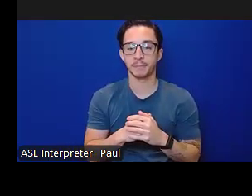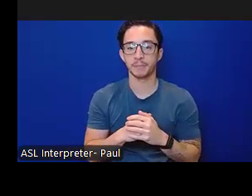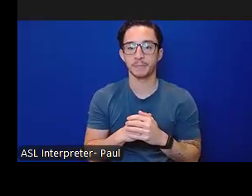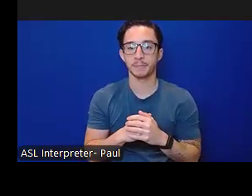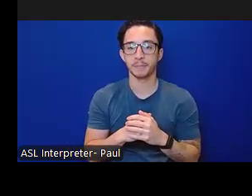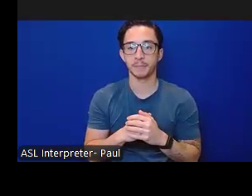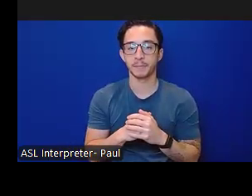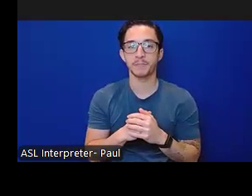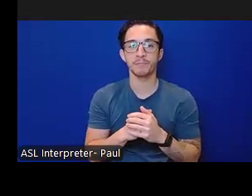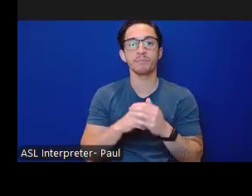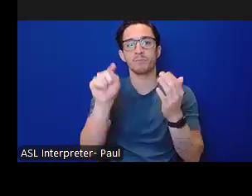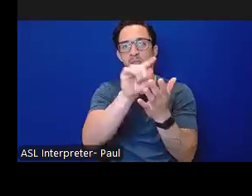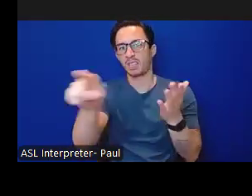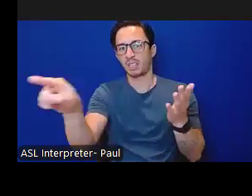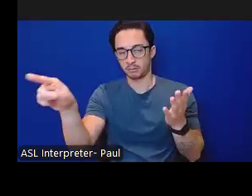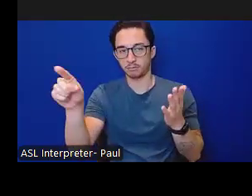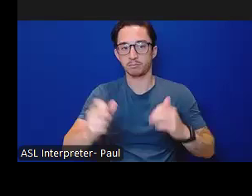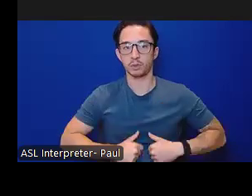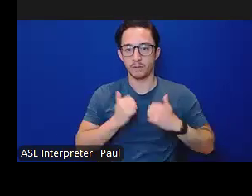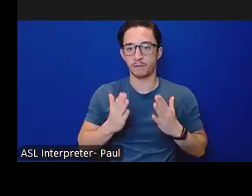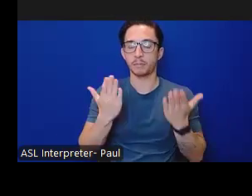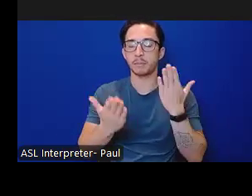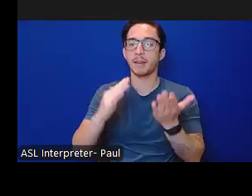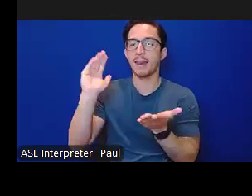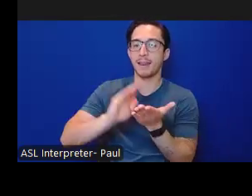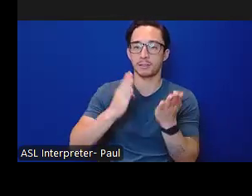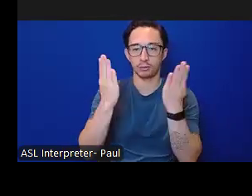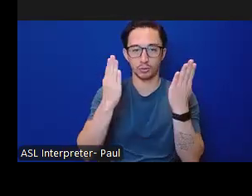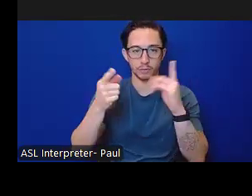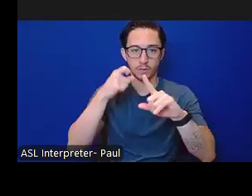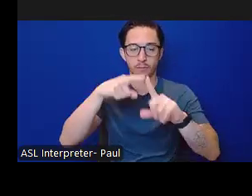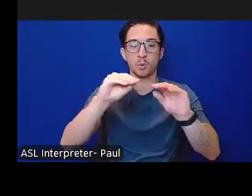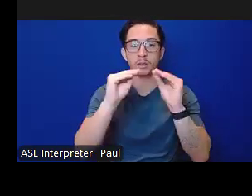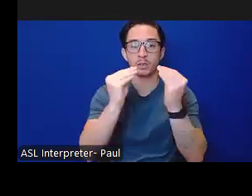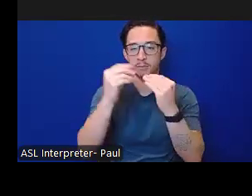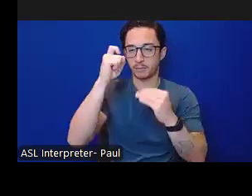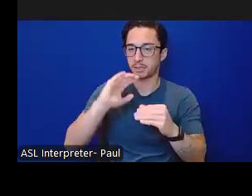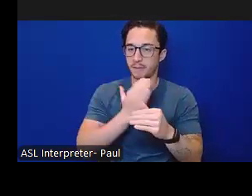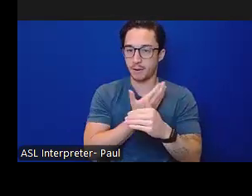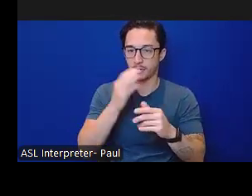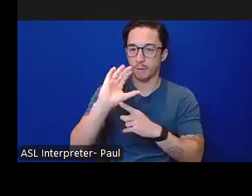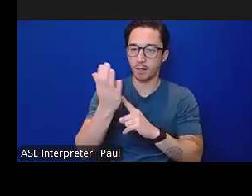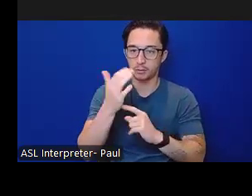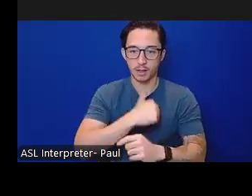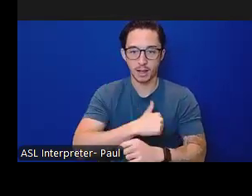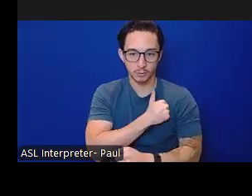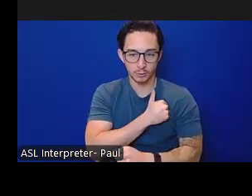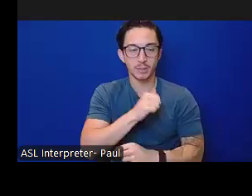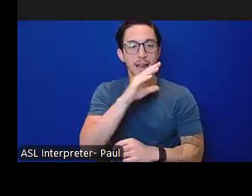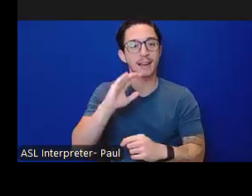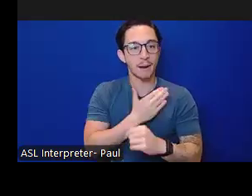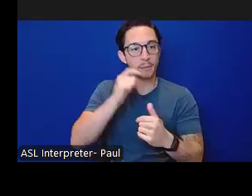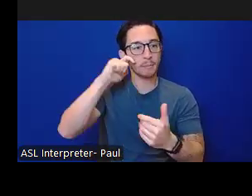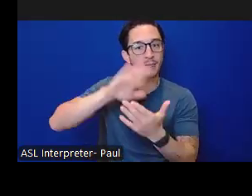These survivors may be underserved by our organizations because of our cultural attitudes and beliefs about their